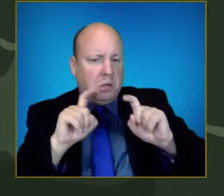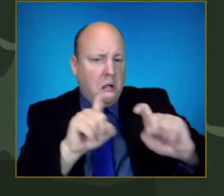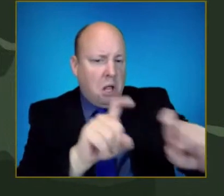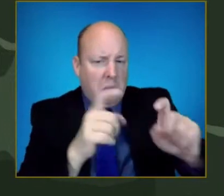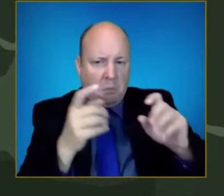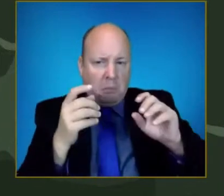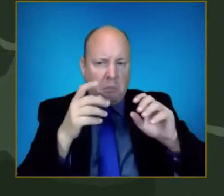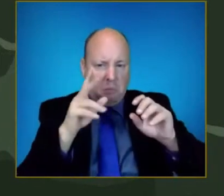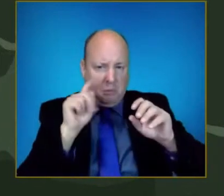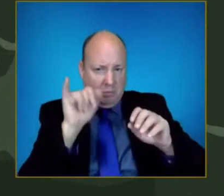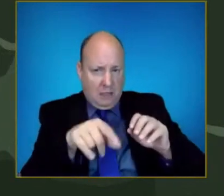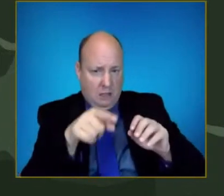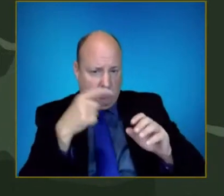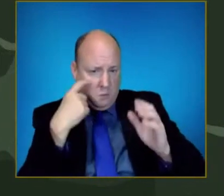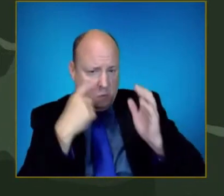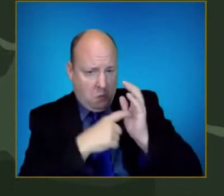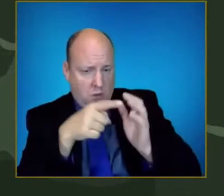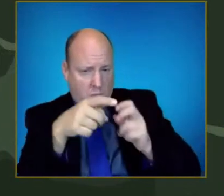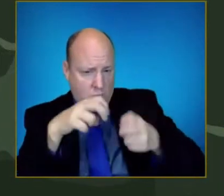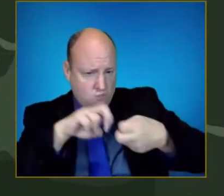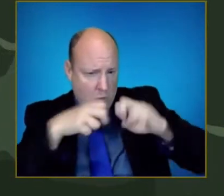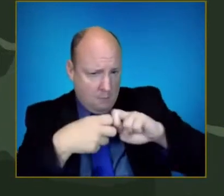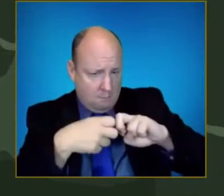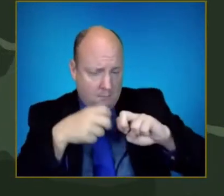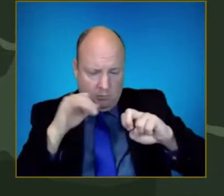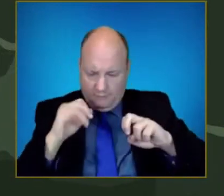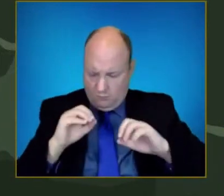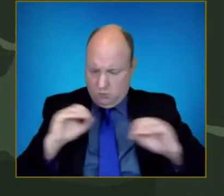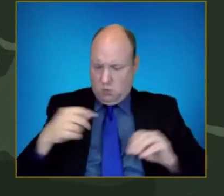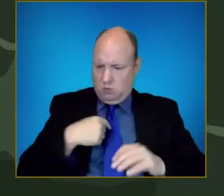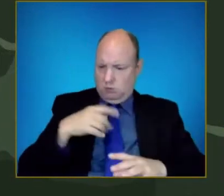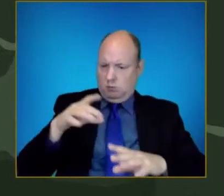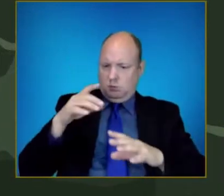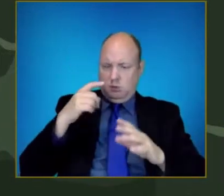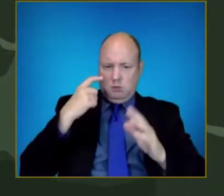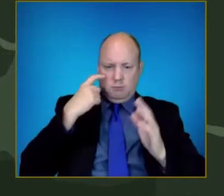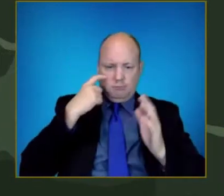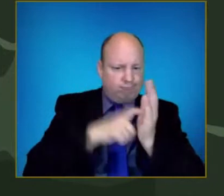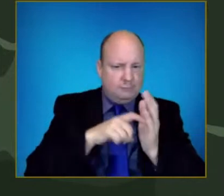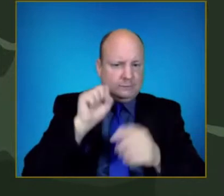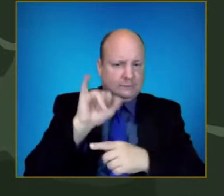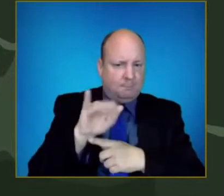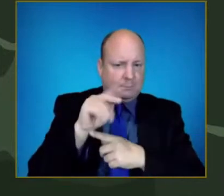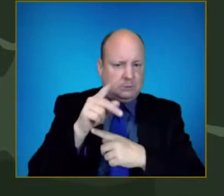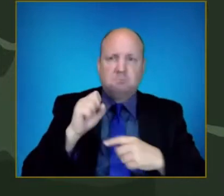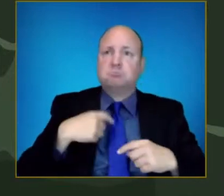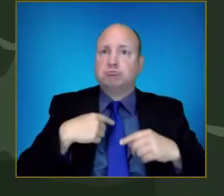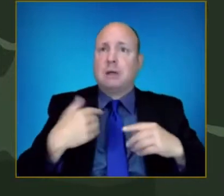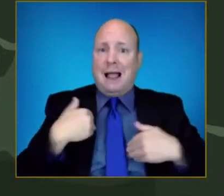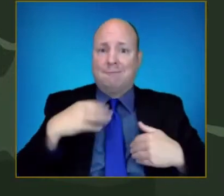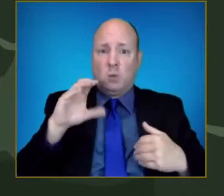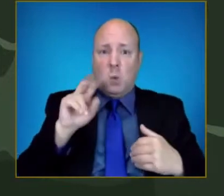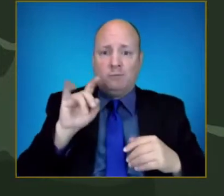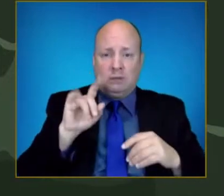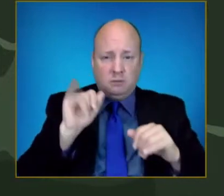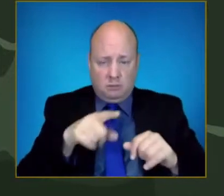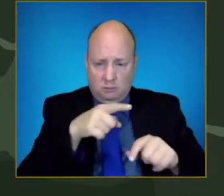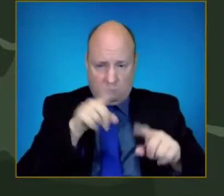you see that is? How do we know how many cases, how much transmission there is in school, because